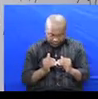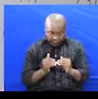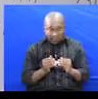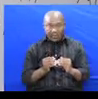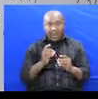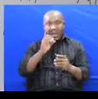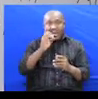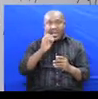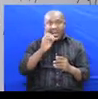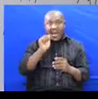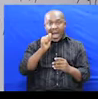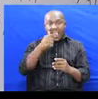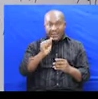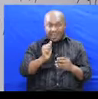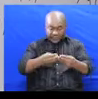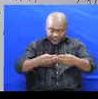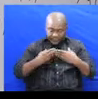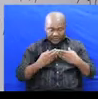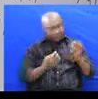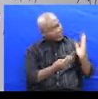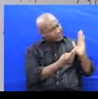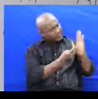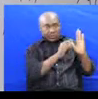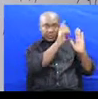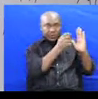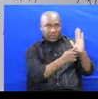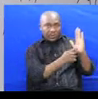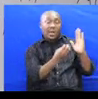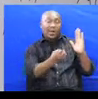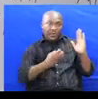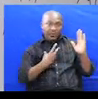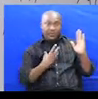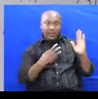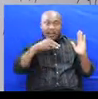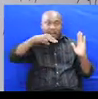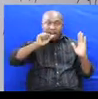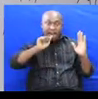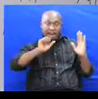Data given. What are we given? Data given. We are given the mass